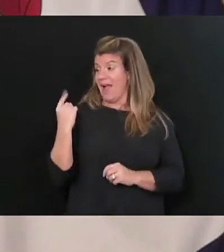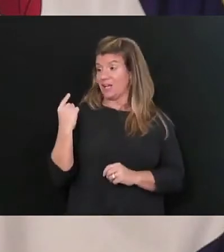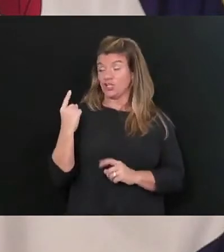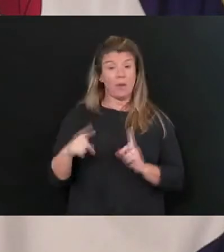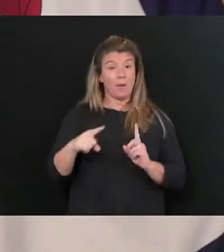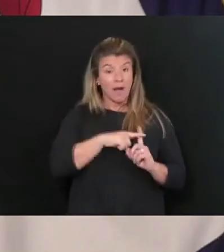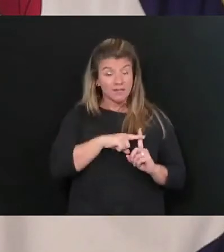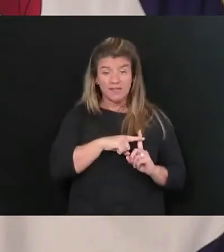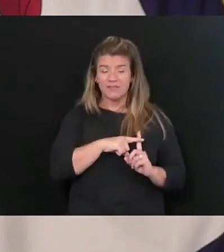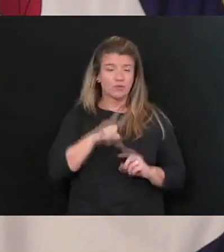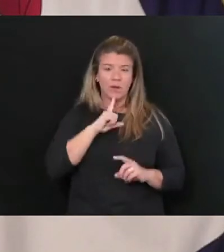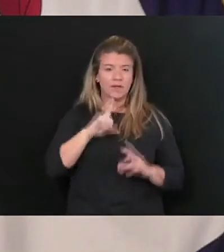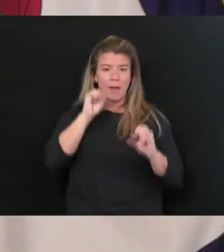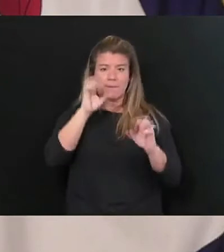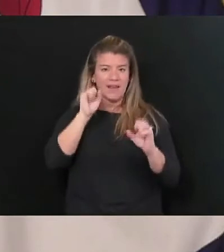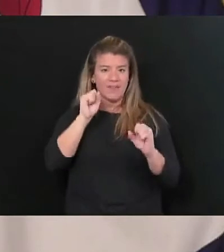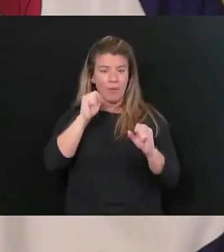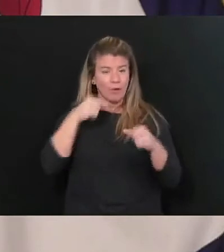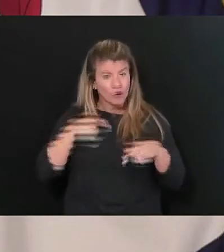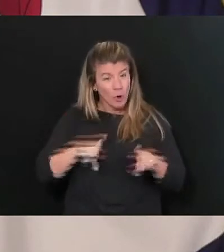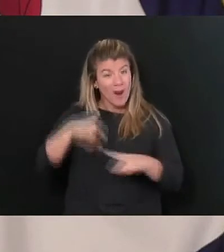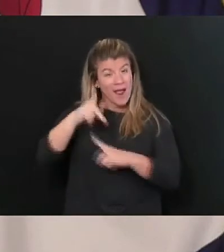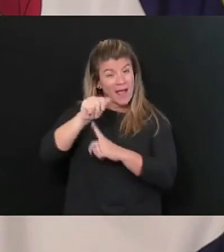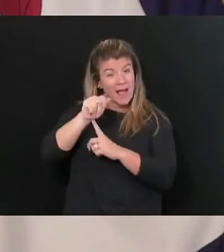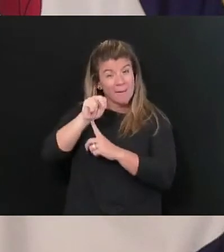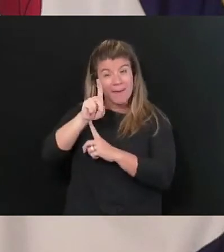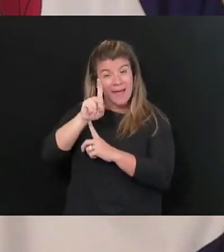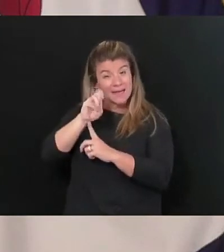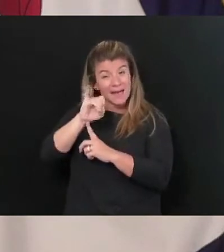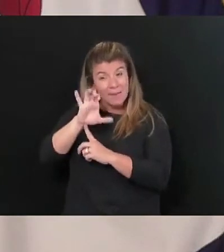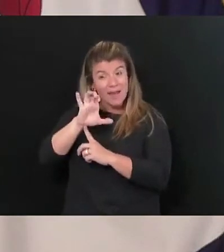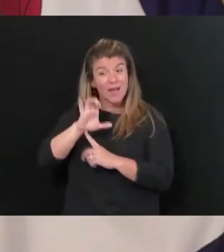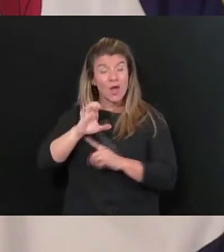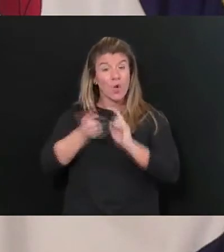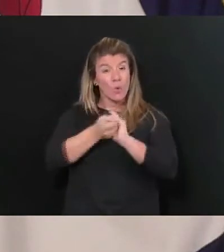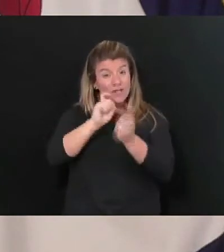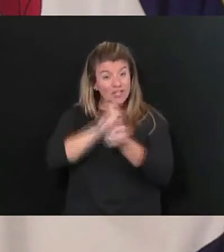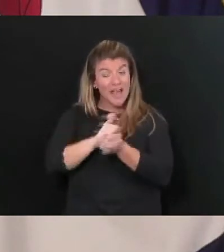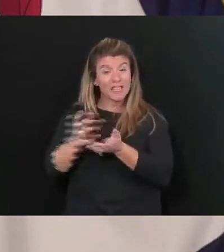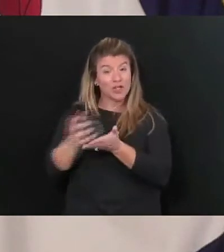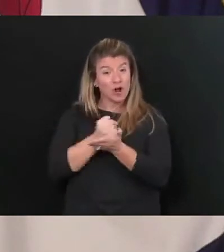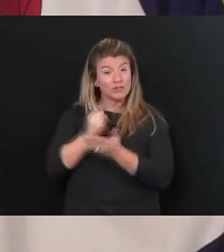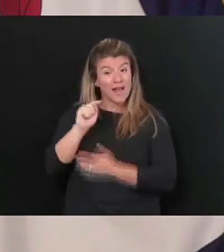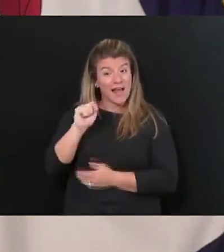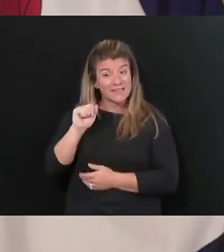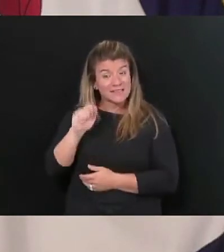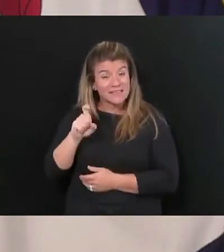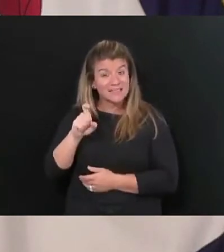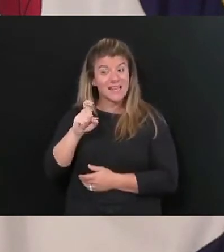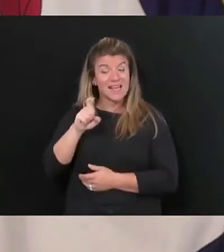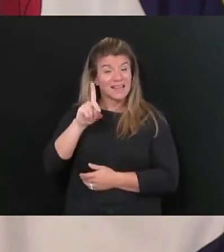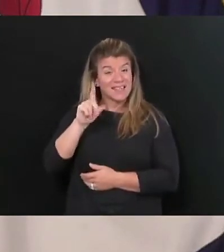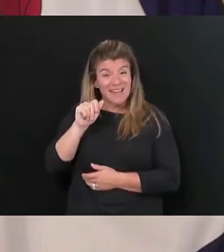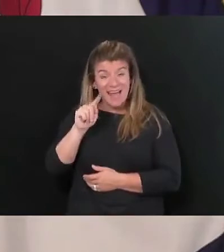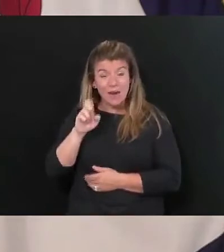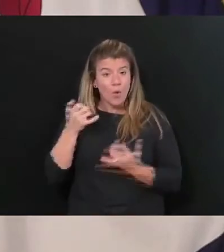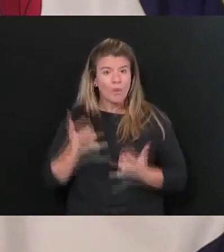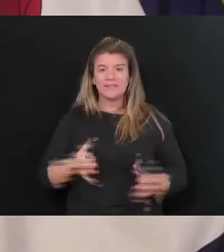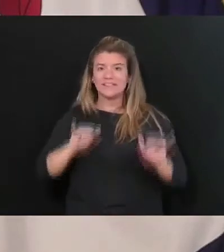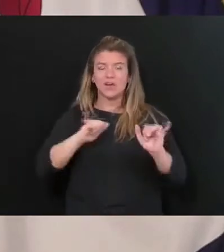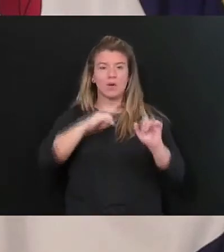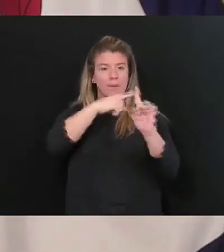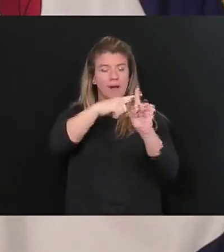which is unbelievable with the pandemic and moving the income taxes, income tax date to July the 15th. We've